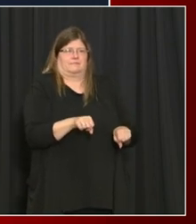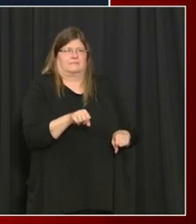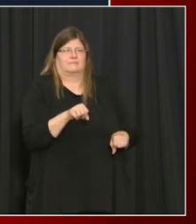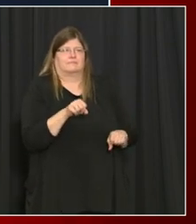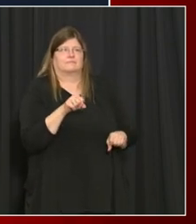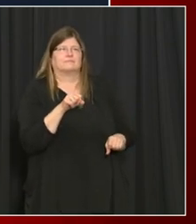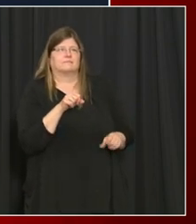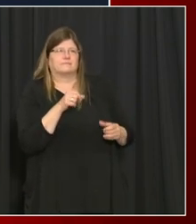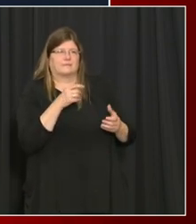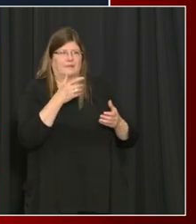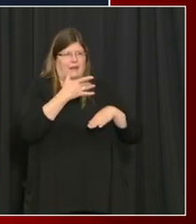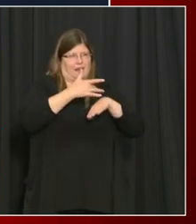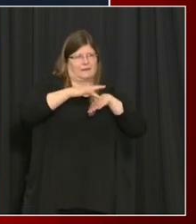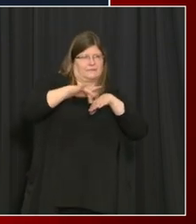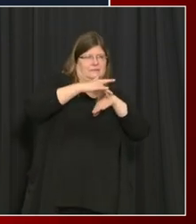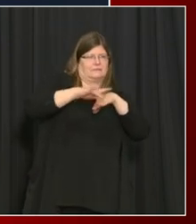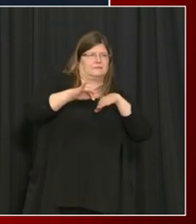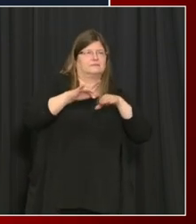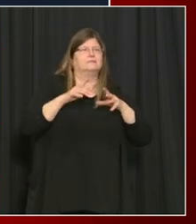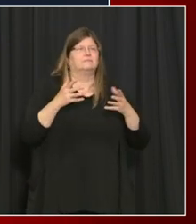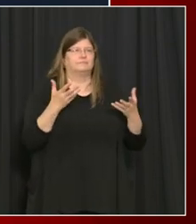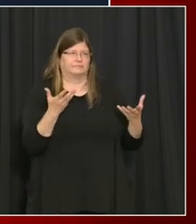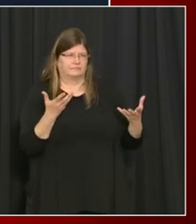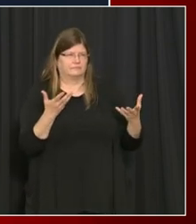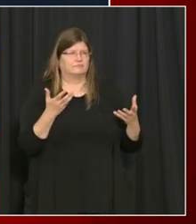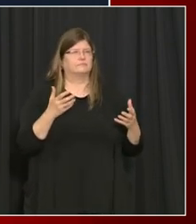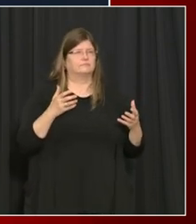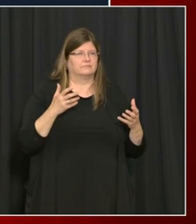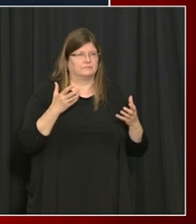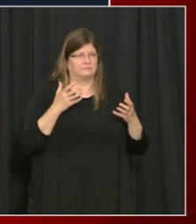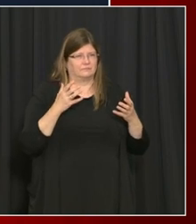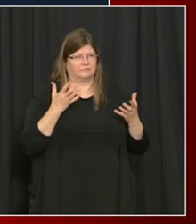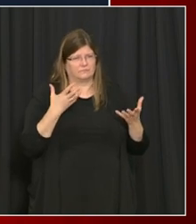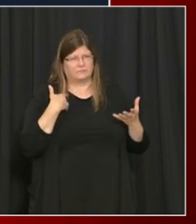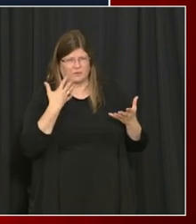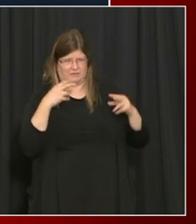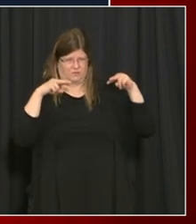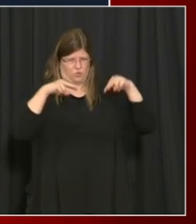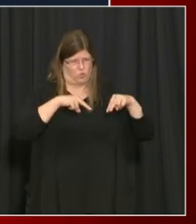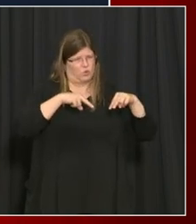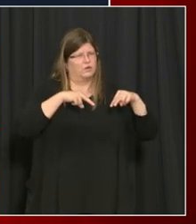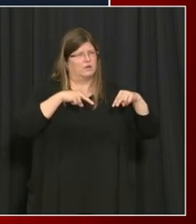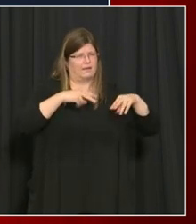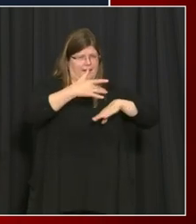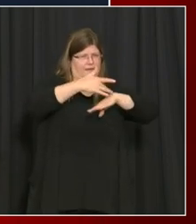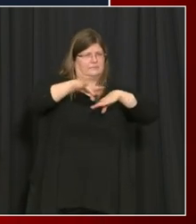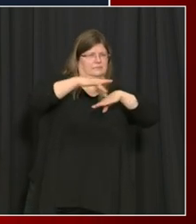guys may have answered it in a previous press conference, but I was just looking at the